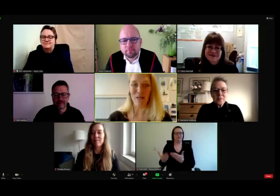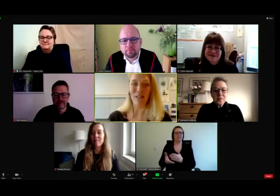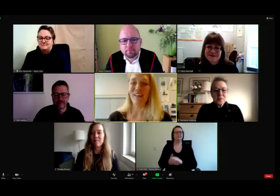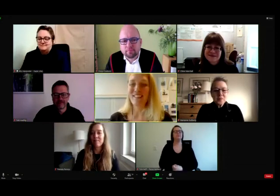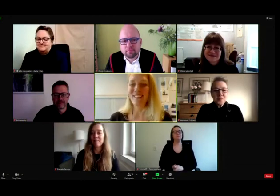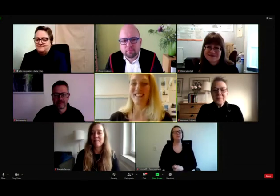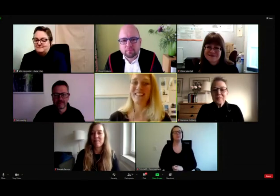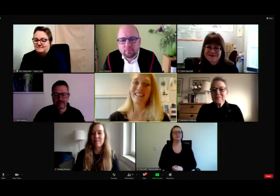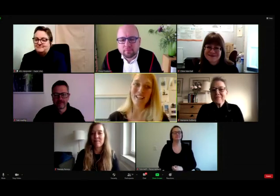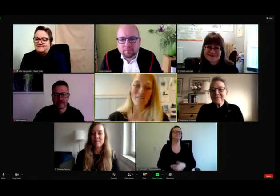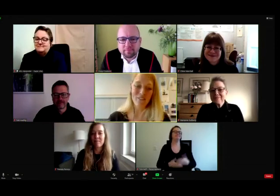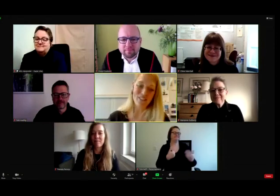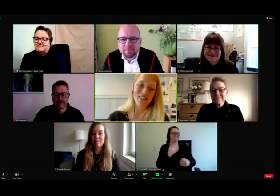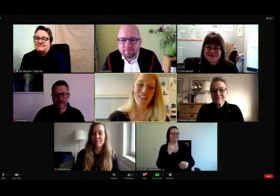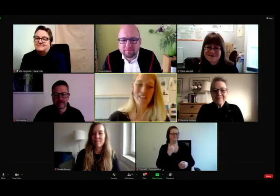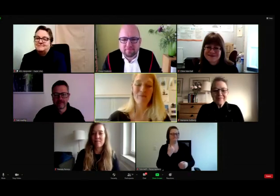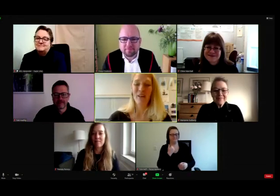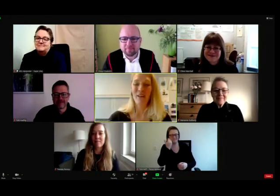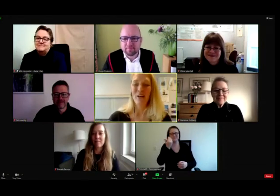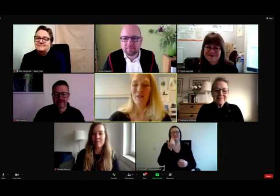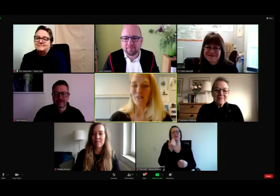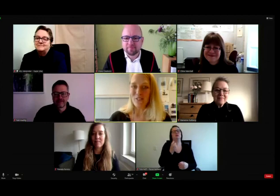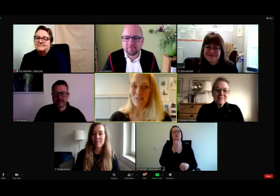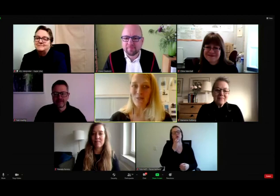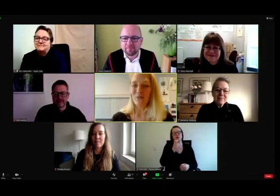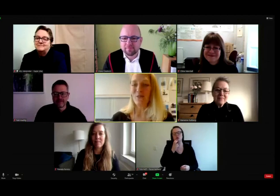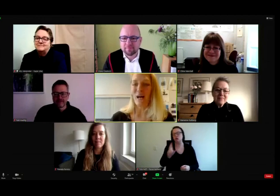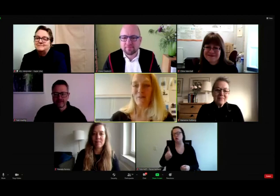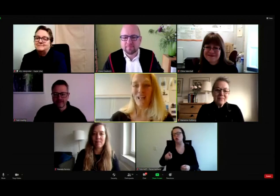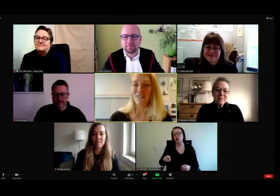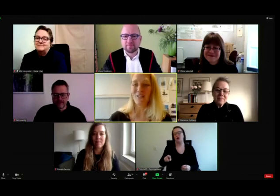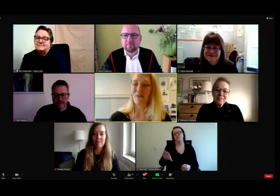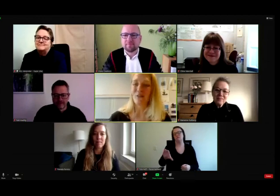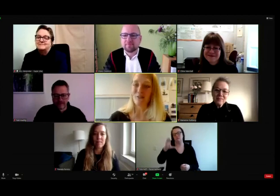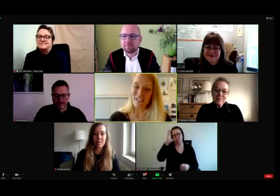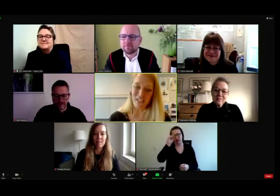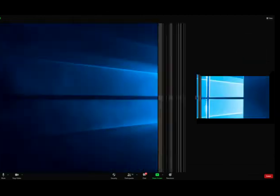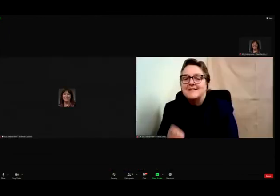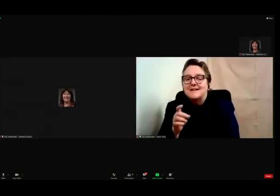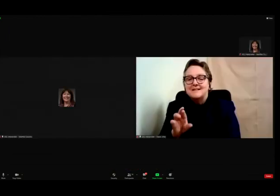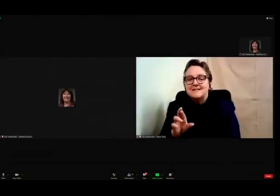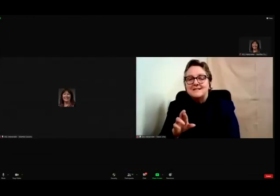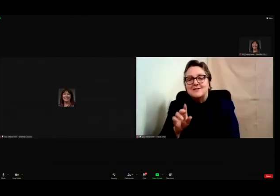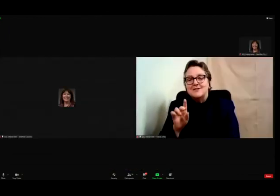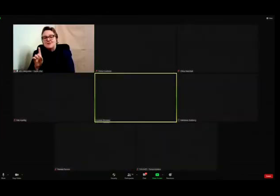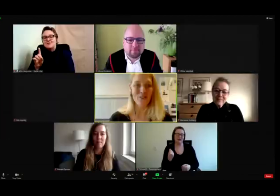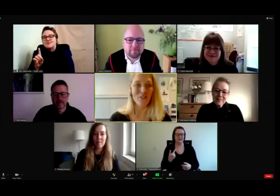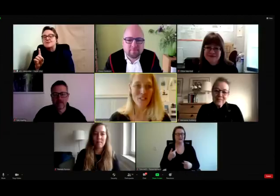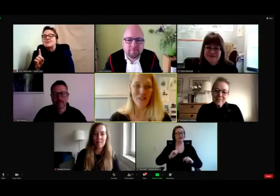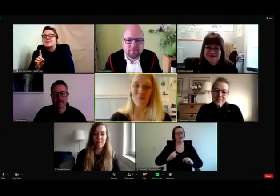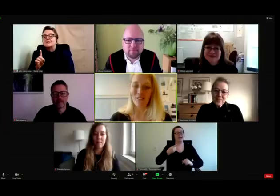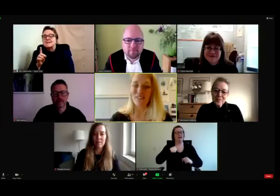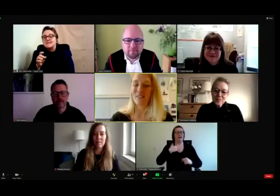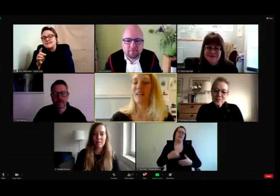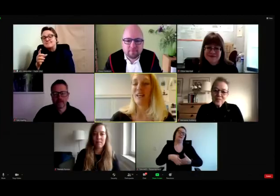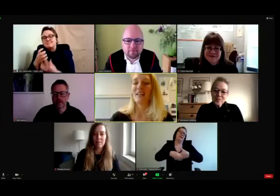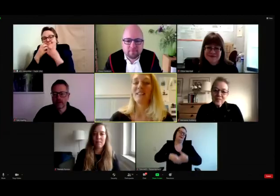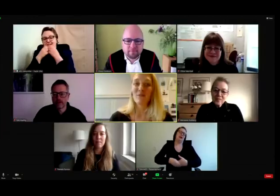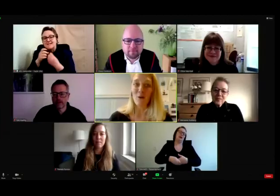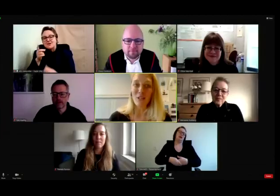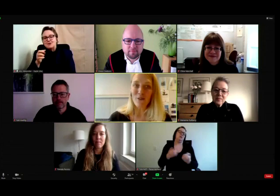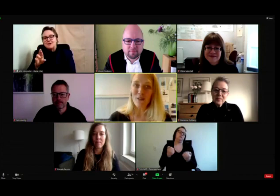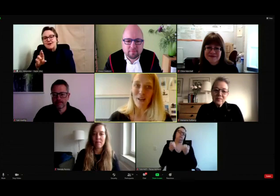Dear Dr. Manhardt, dear Francie, first of all, I would like to congratulate you on this major